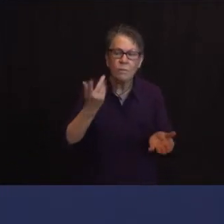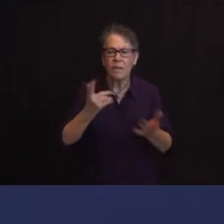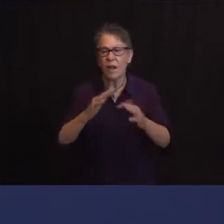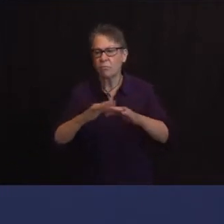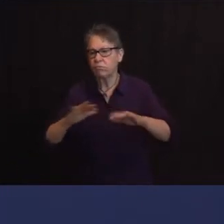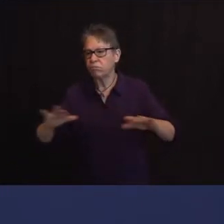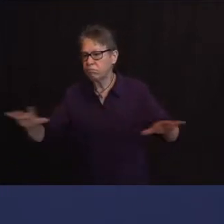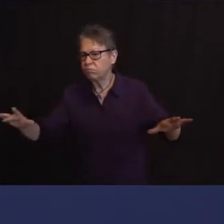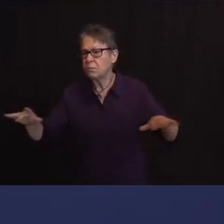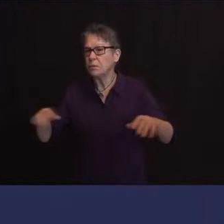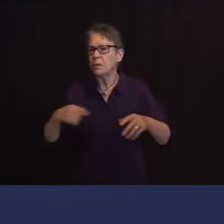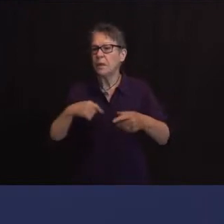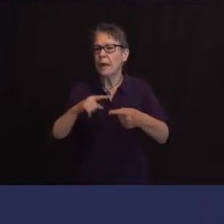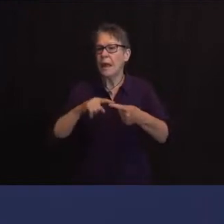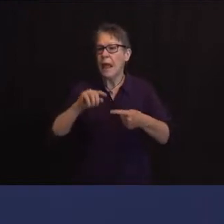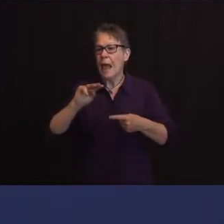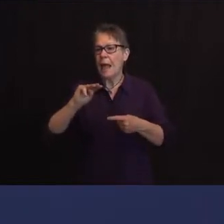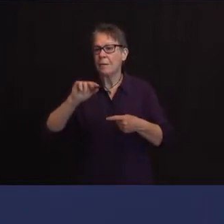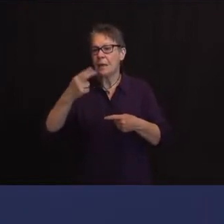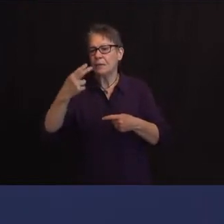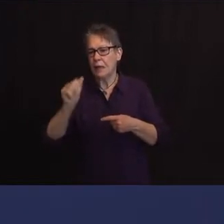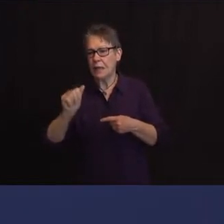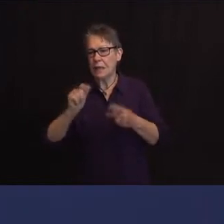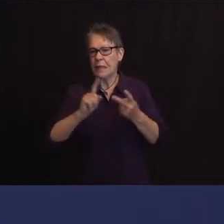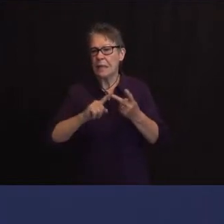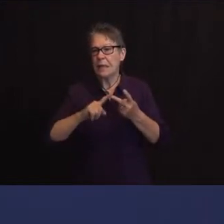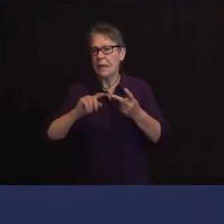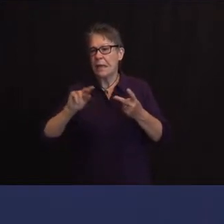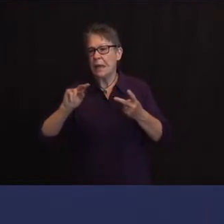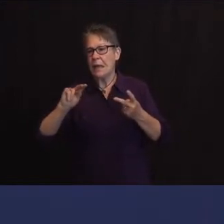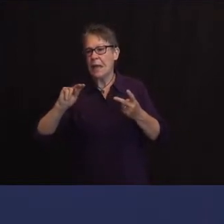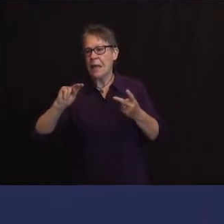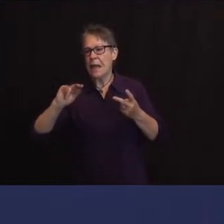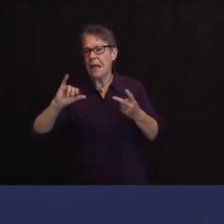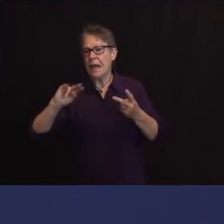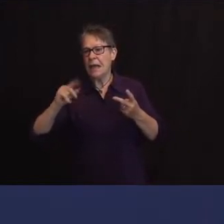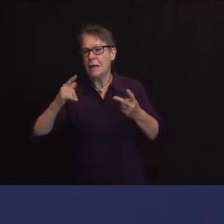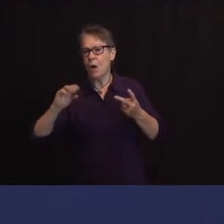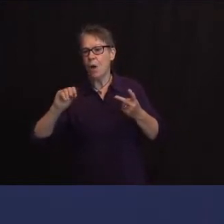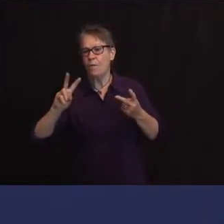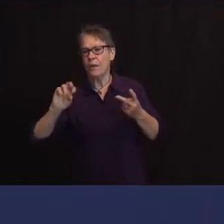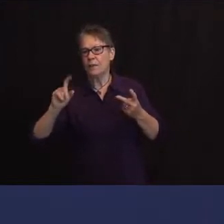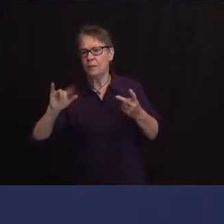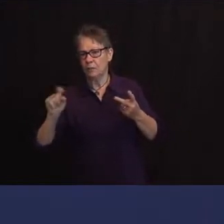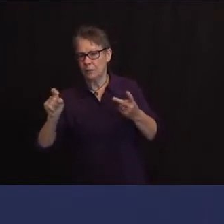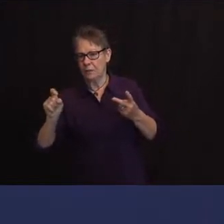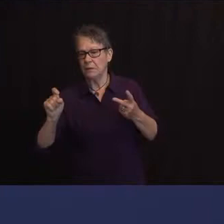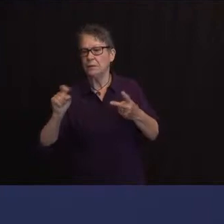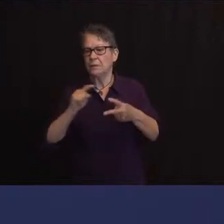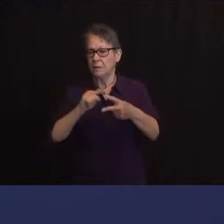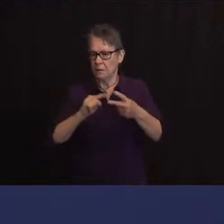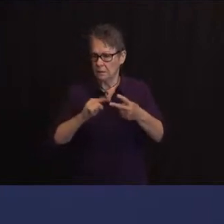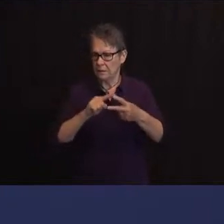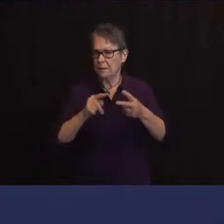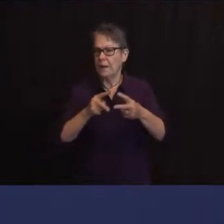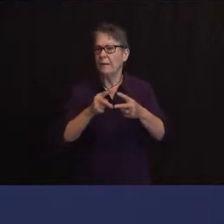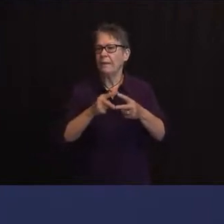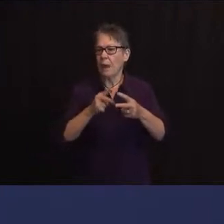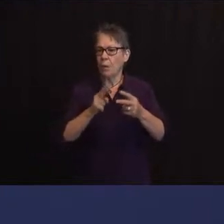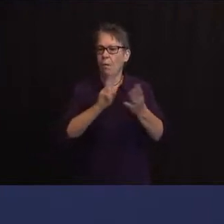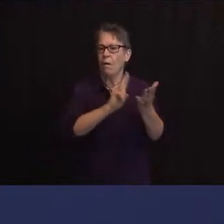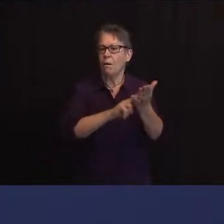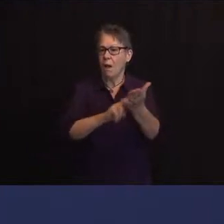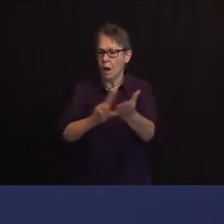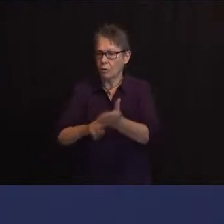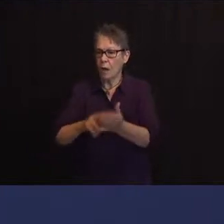Innovatrix. I think that's how they pronounce it. And they then will be contracting with the independent pharmacies that